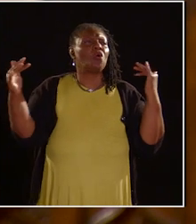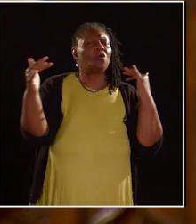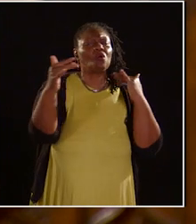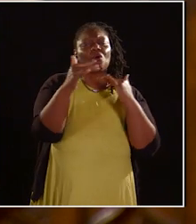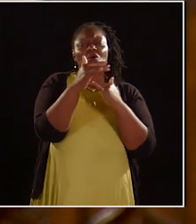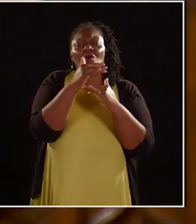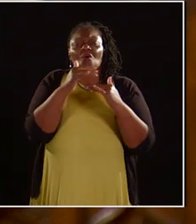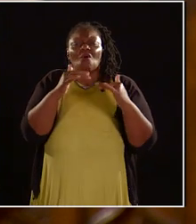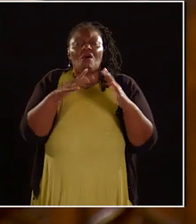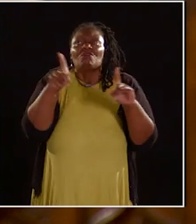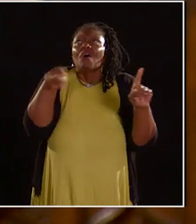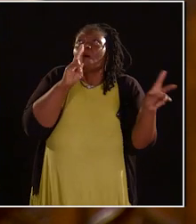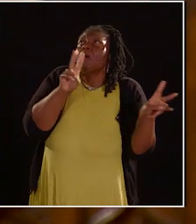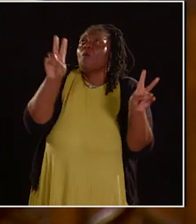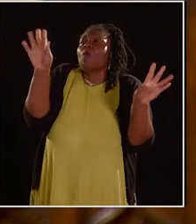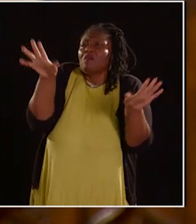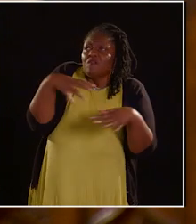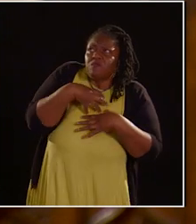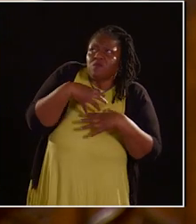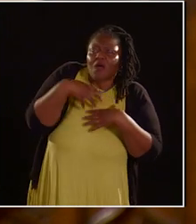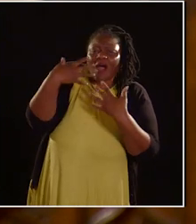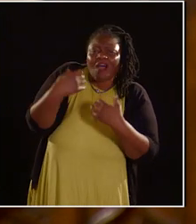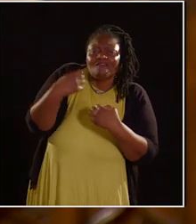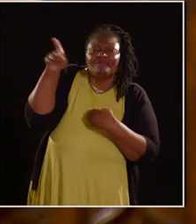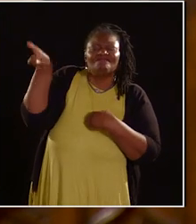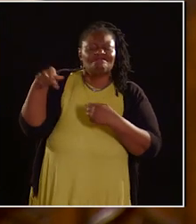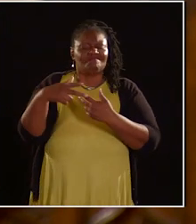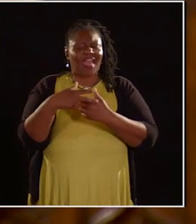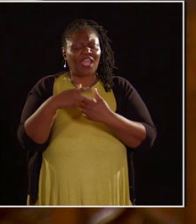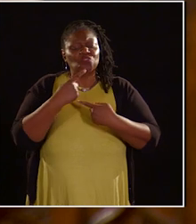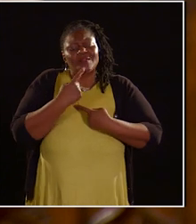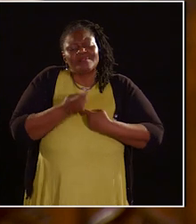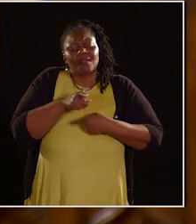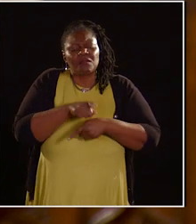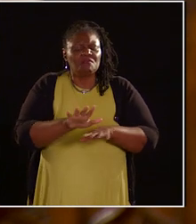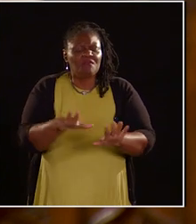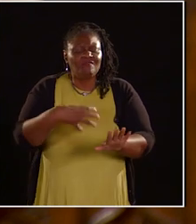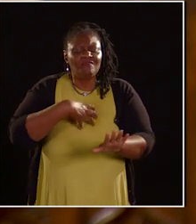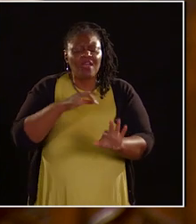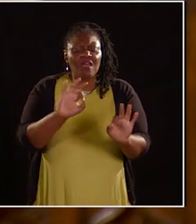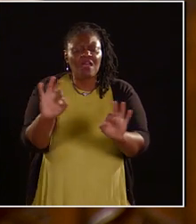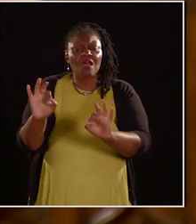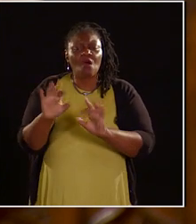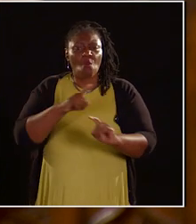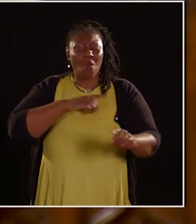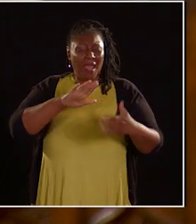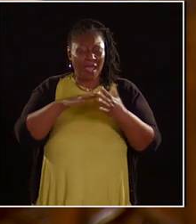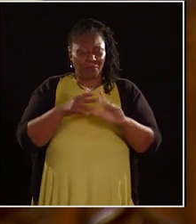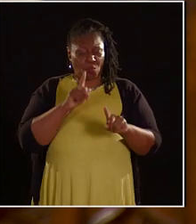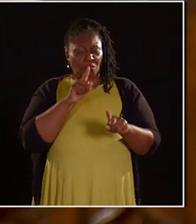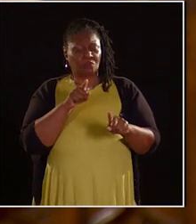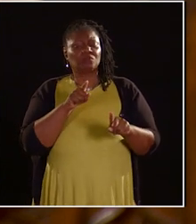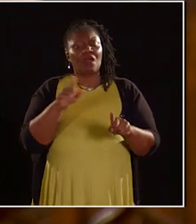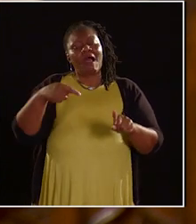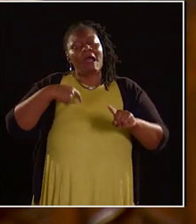about them, and they were so afraid. And the angel said unto them, "Fear not, for